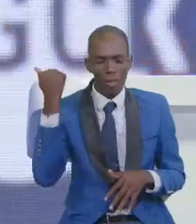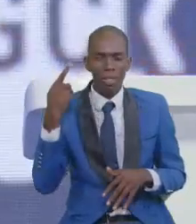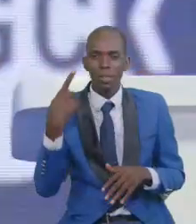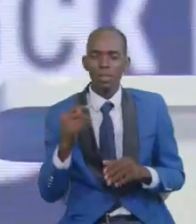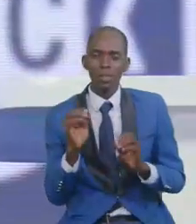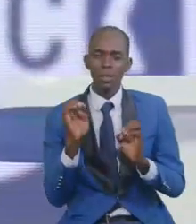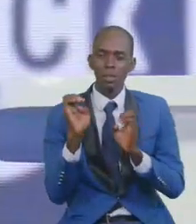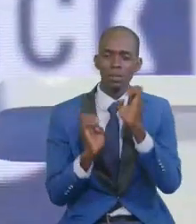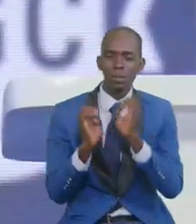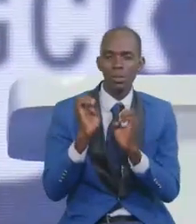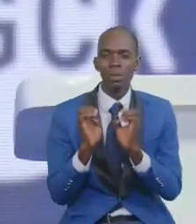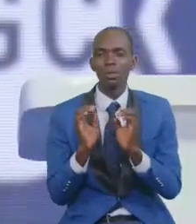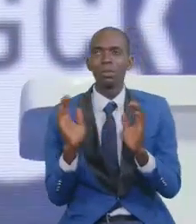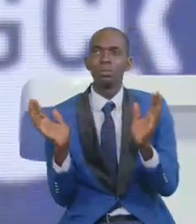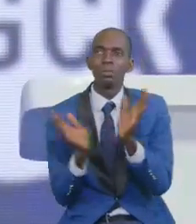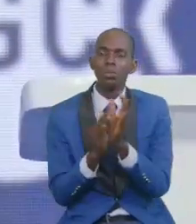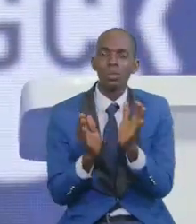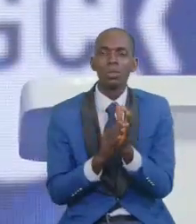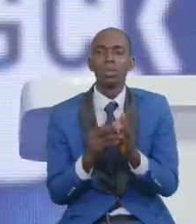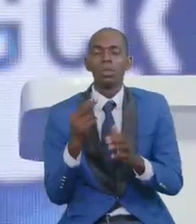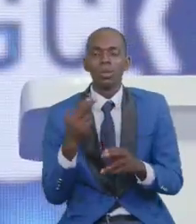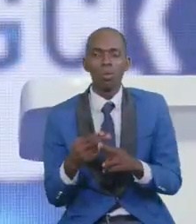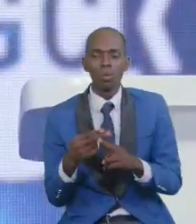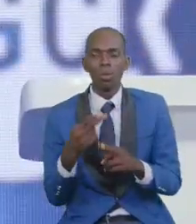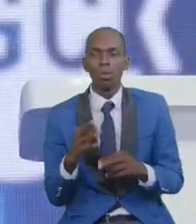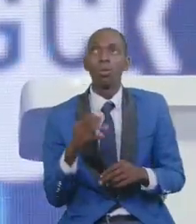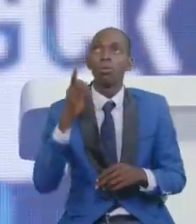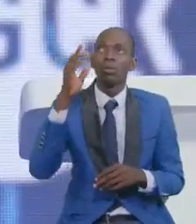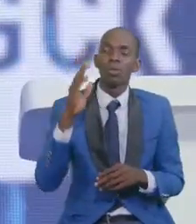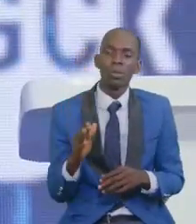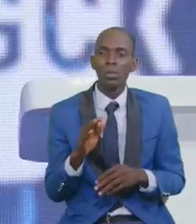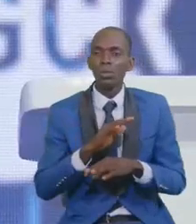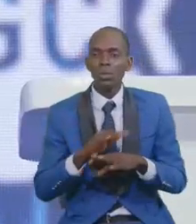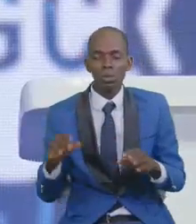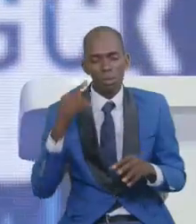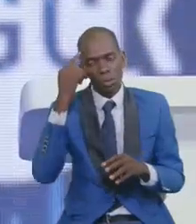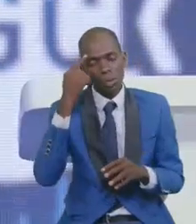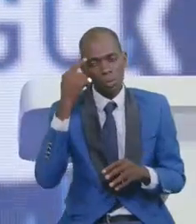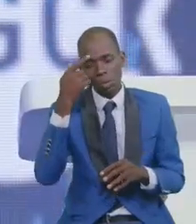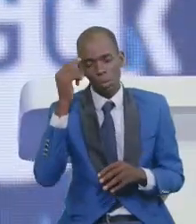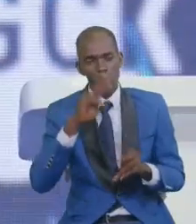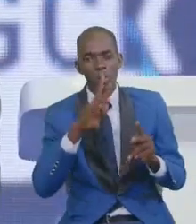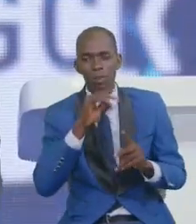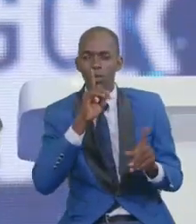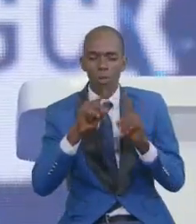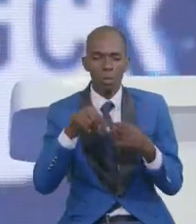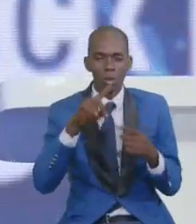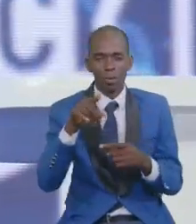of God, and those things you think about yourself, they weigh you down. Throw it off.